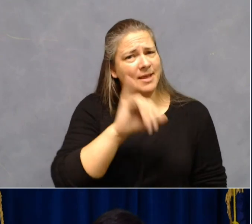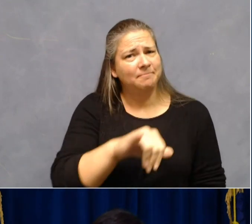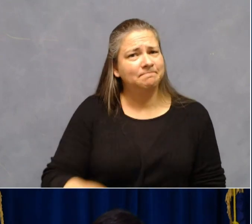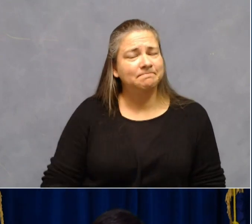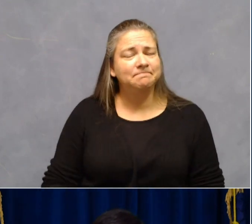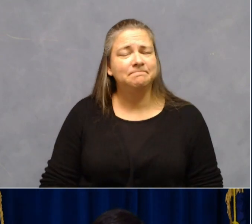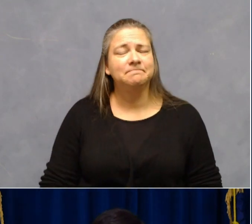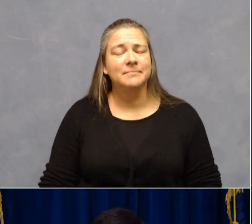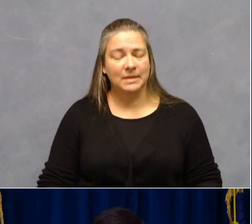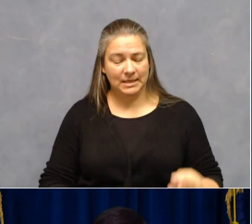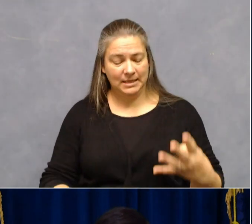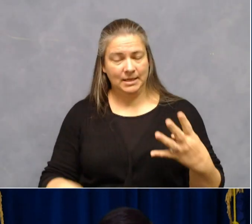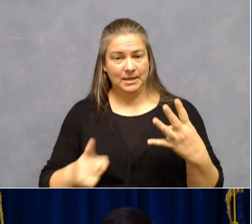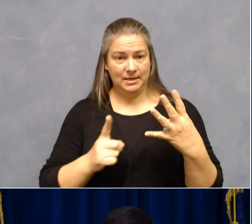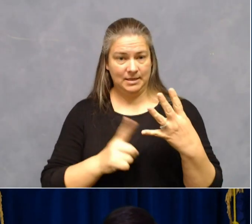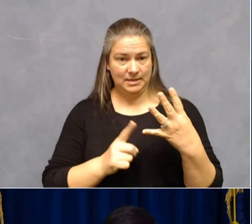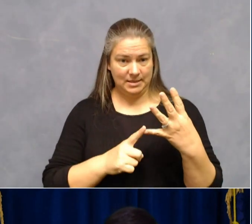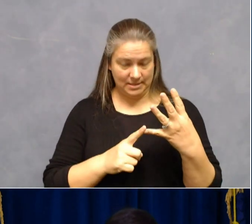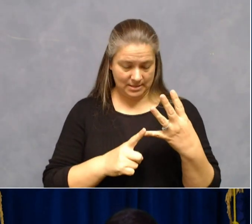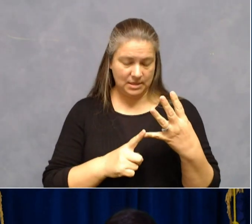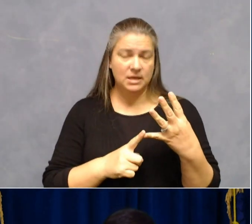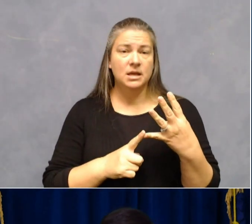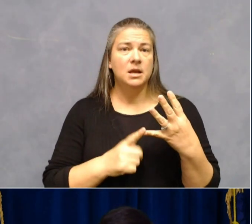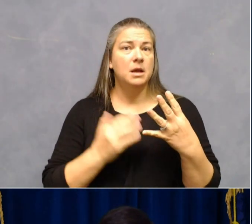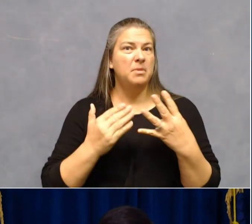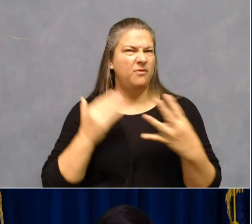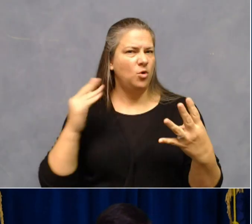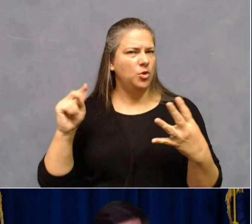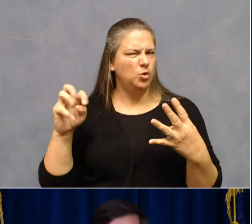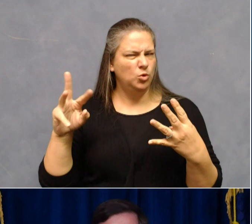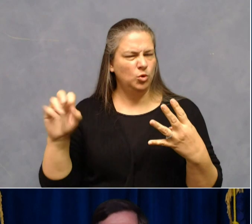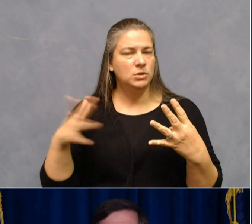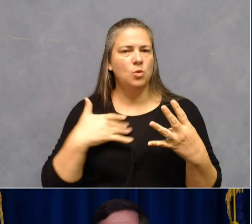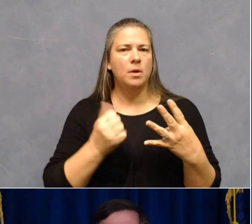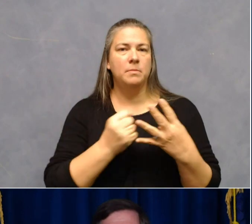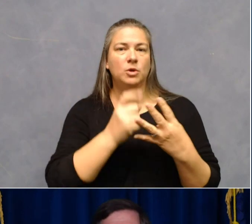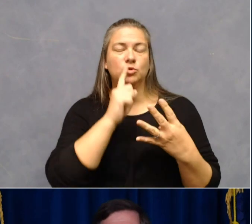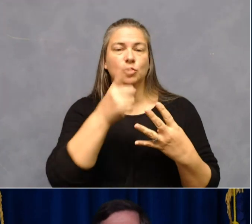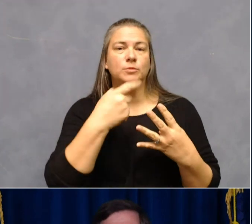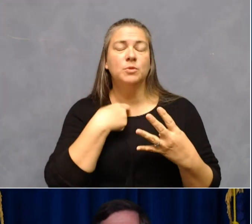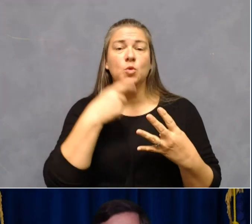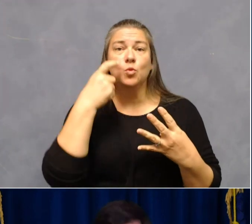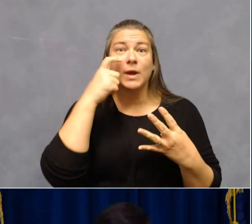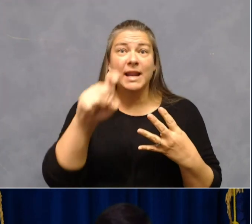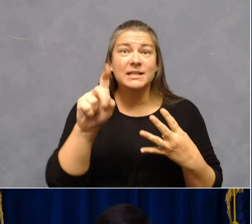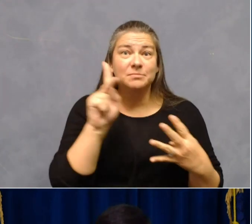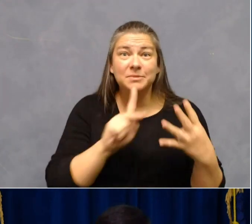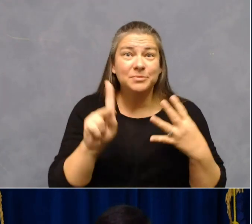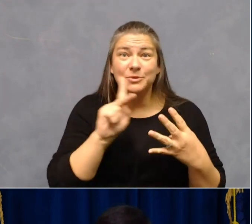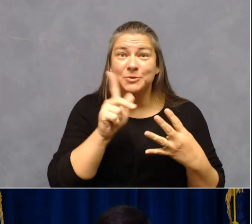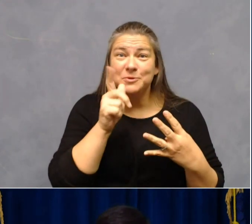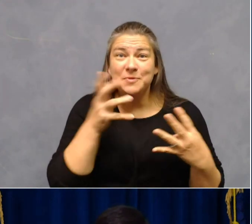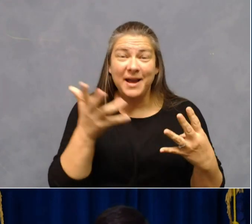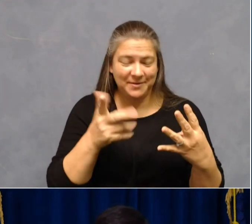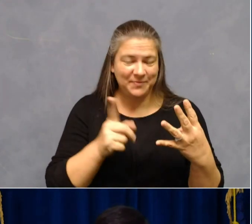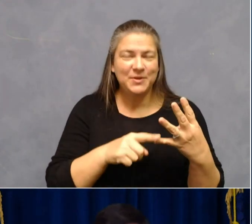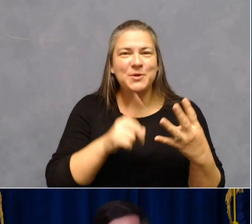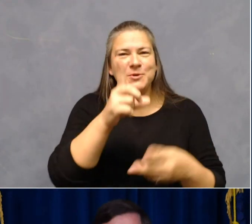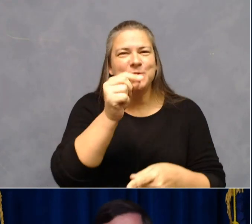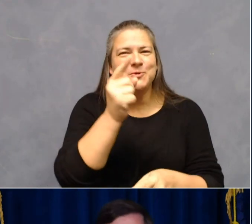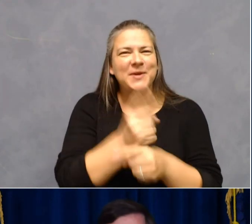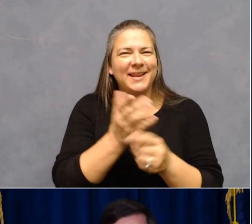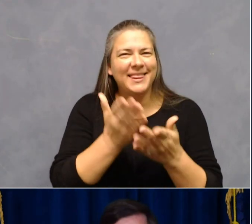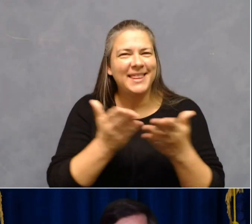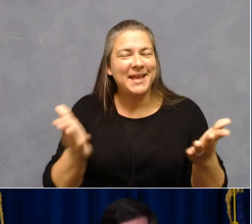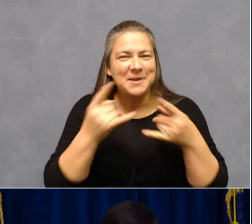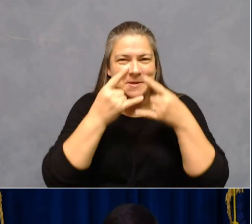today's news, I want to make sure we get to recognize those that are out there doing it right in our Mask Up